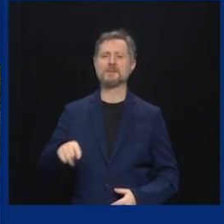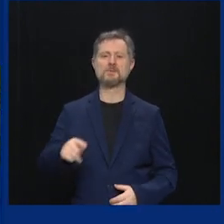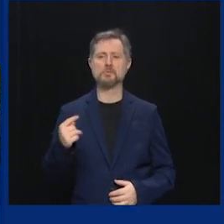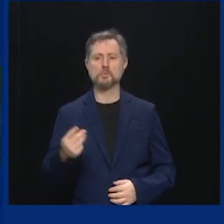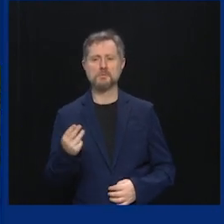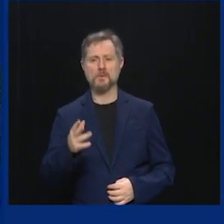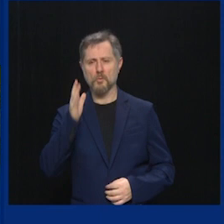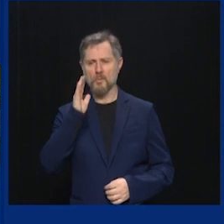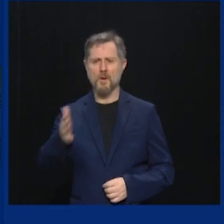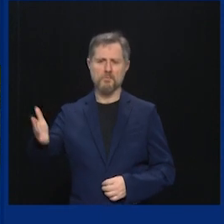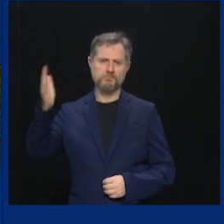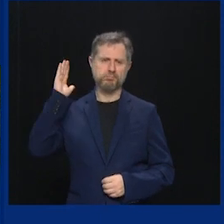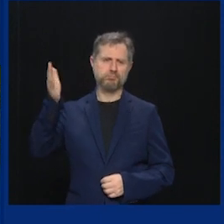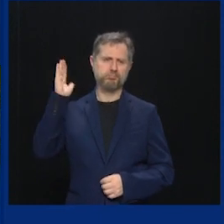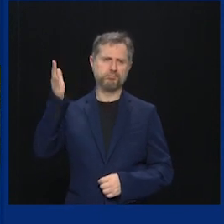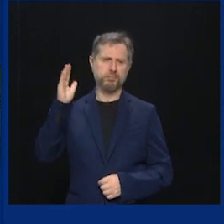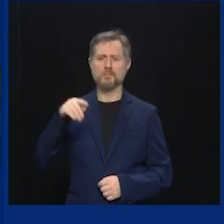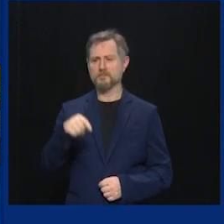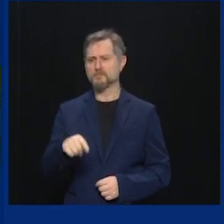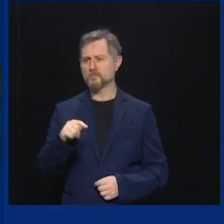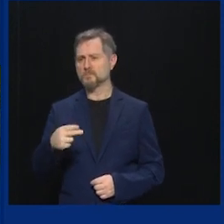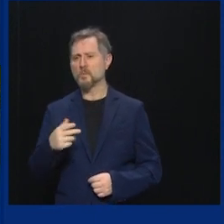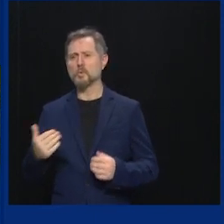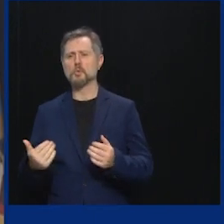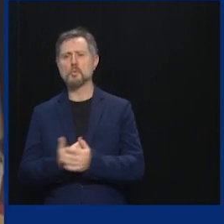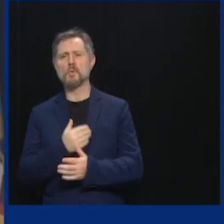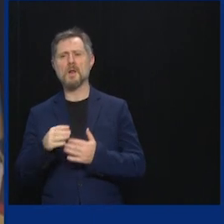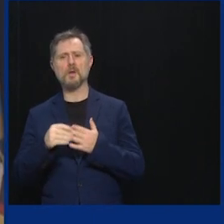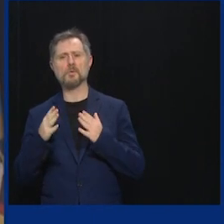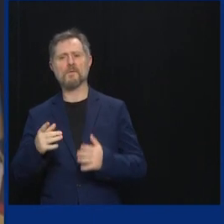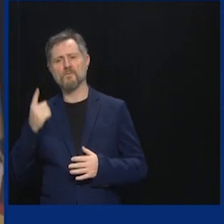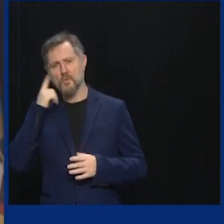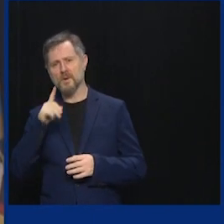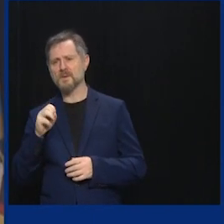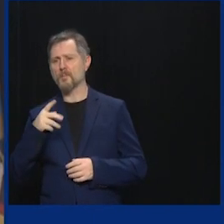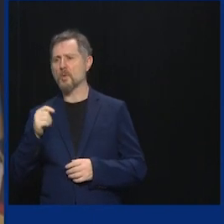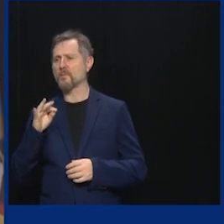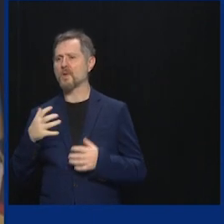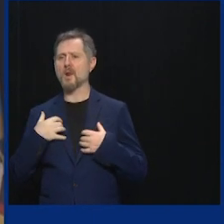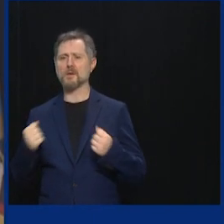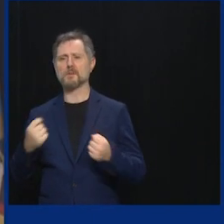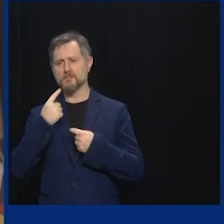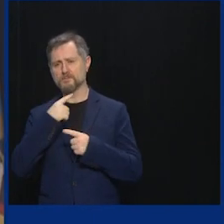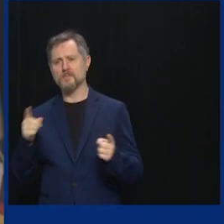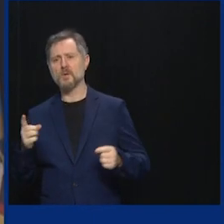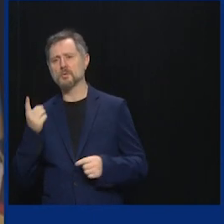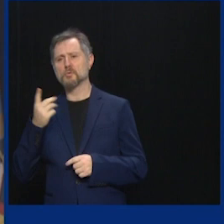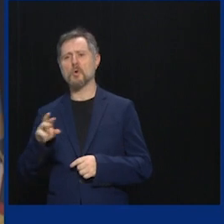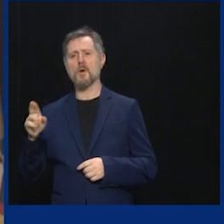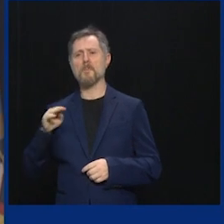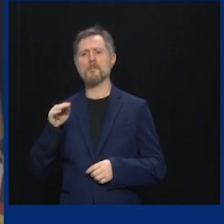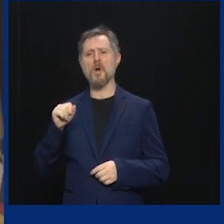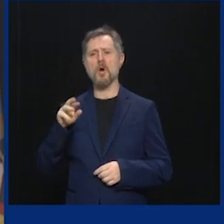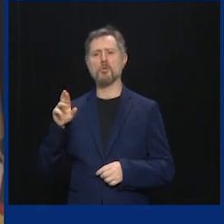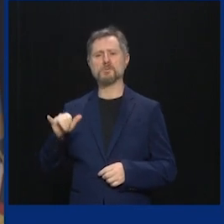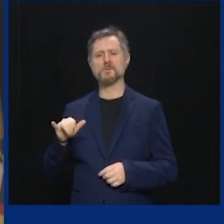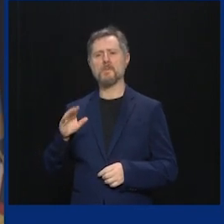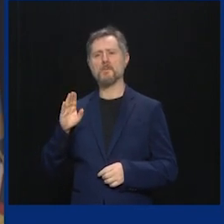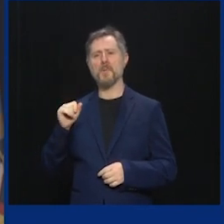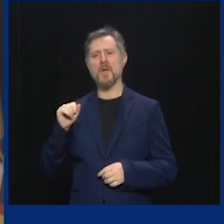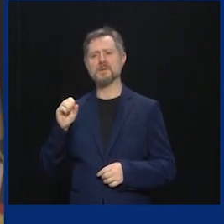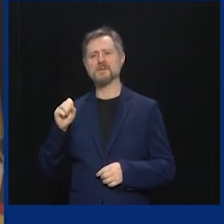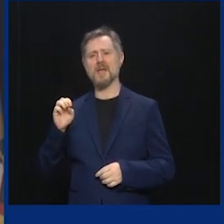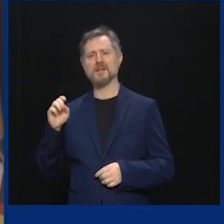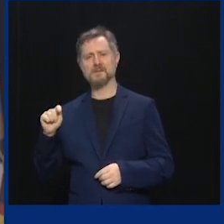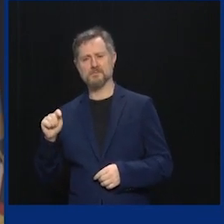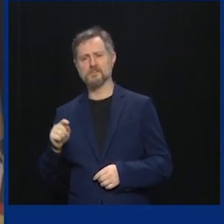to introducing the new leader of our Department of Health, Dr. Mary Bassett. She'll be joining us. Also, we're talking about what we're